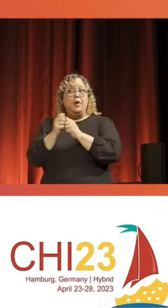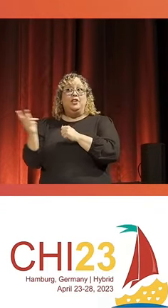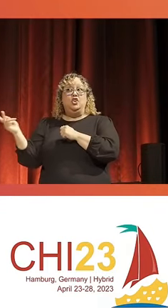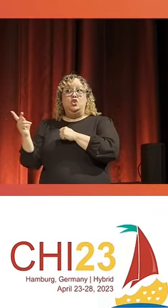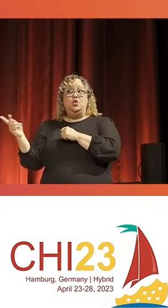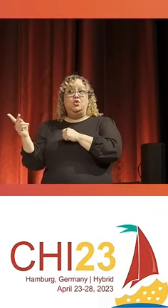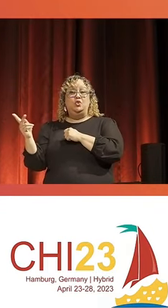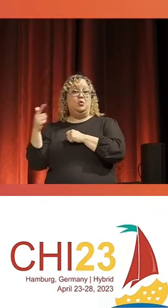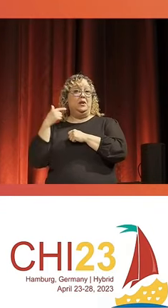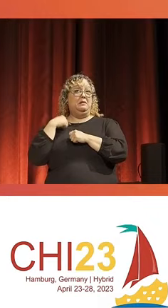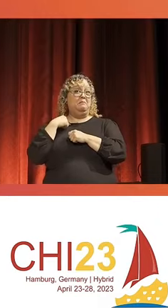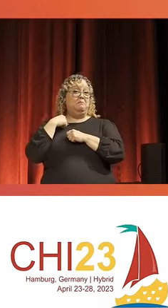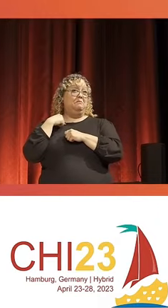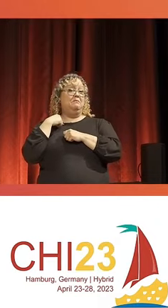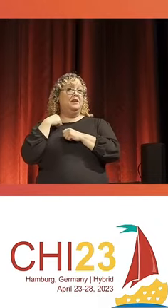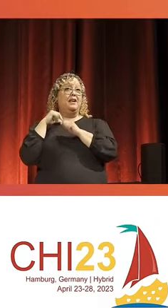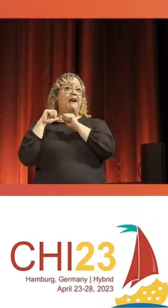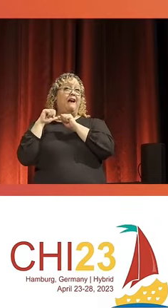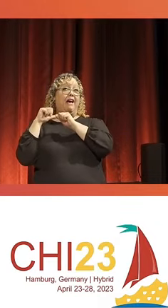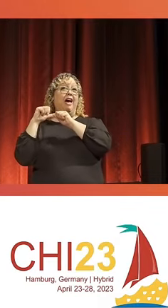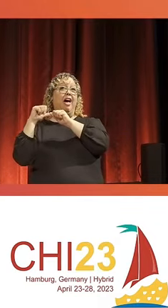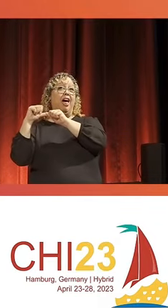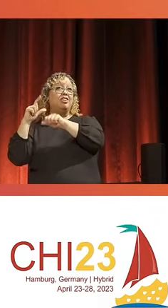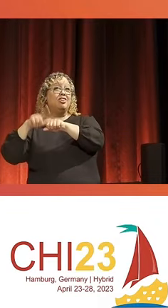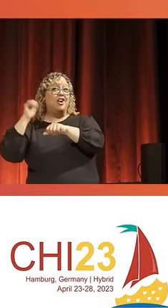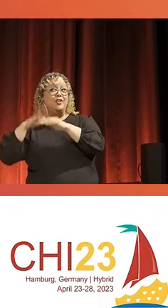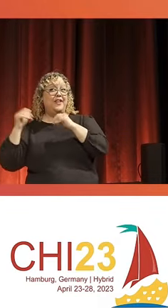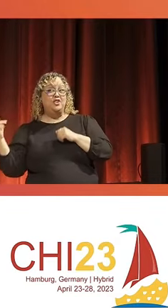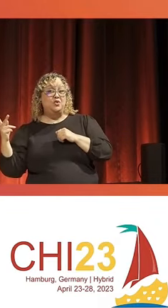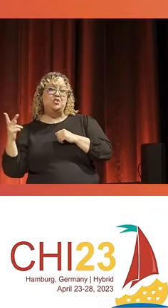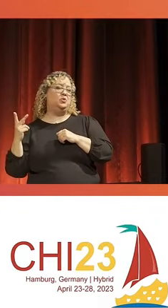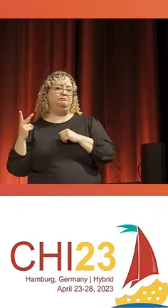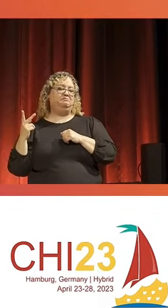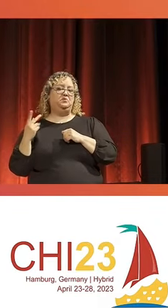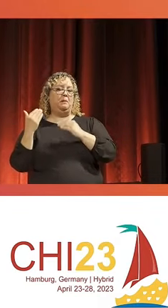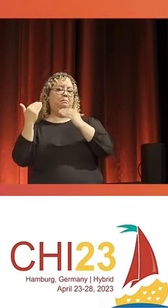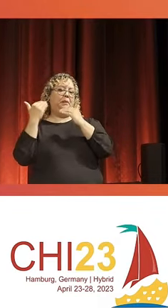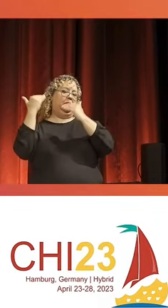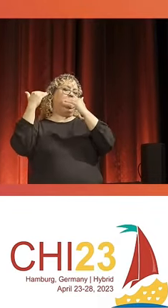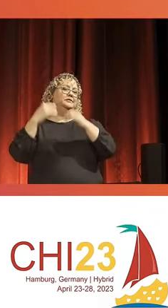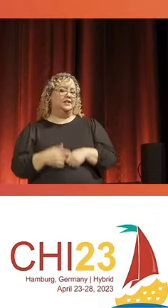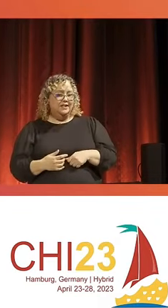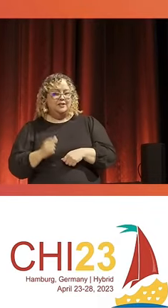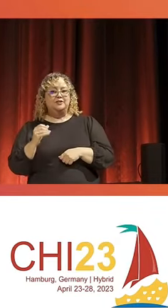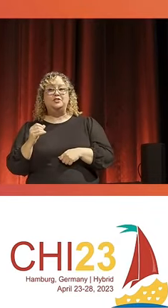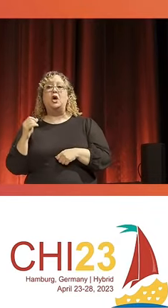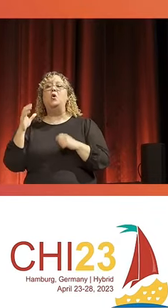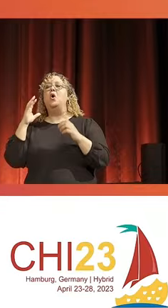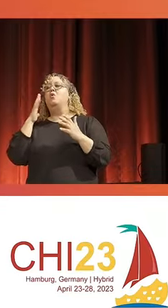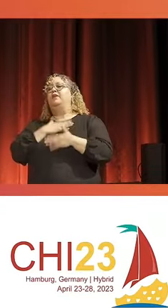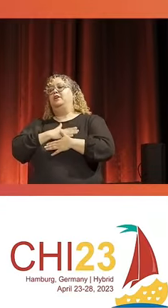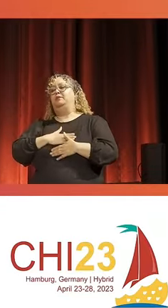We appreciate how much celebration you bring to this conference, and hopefully these are never empty again.